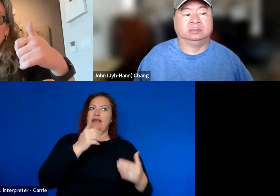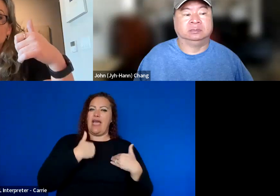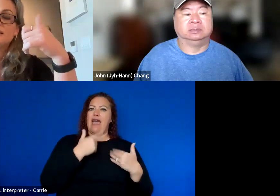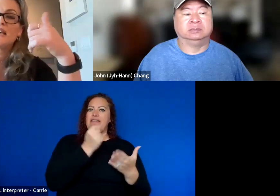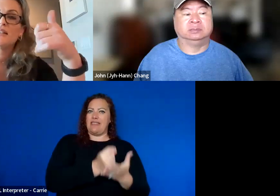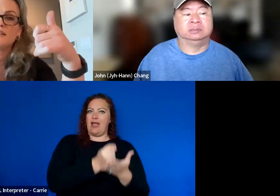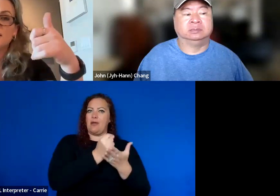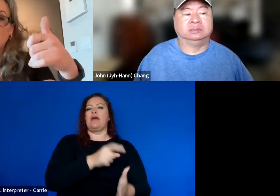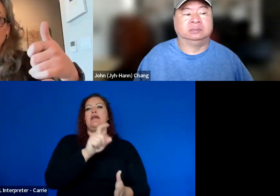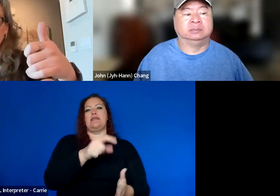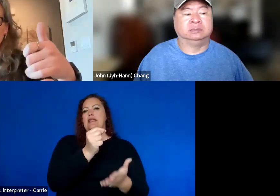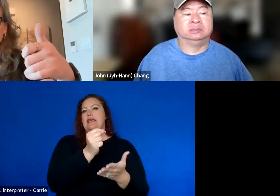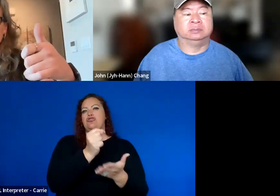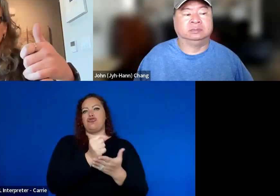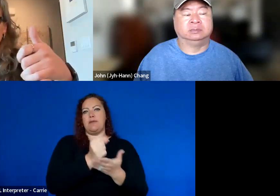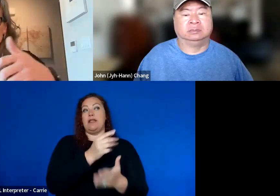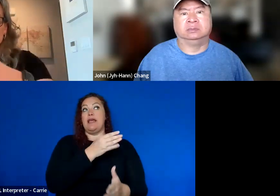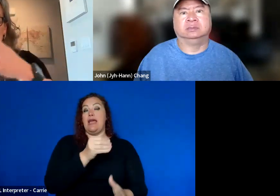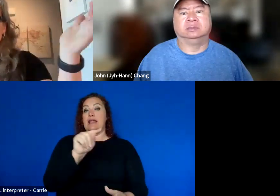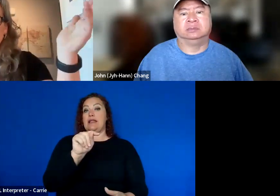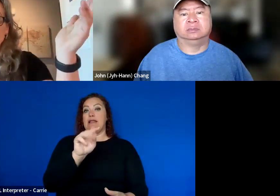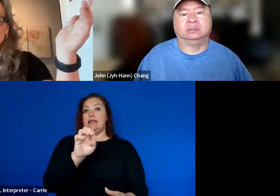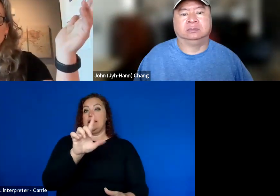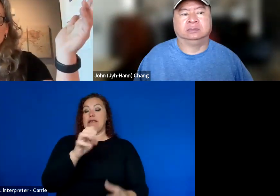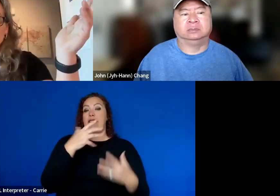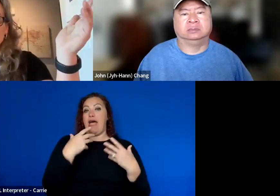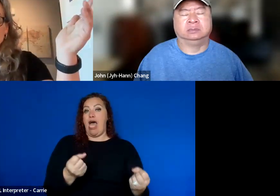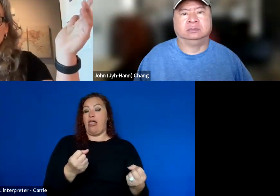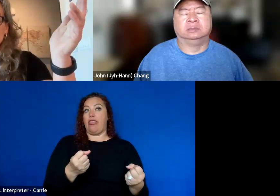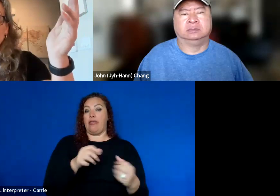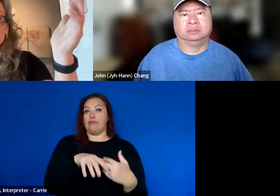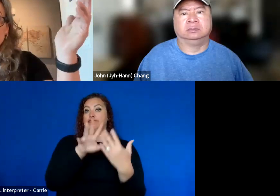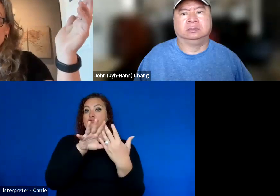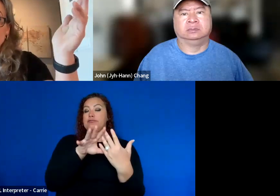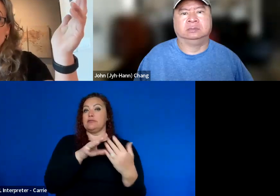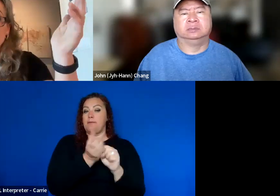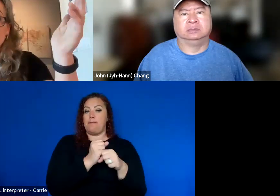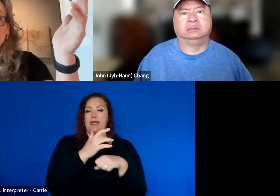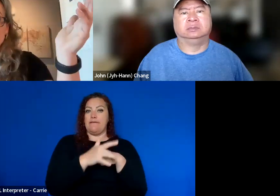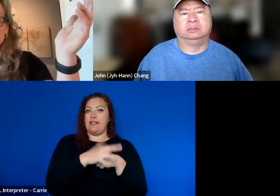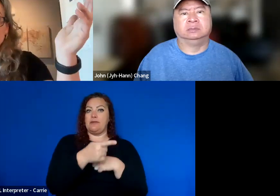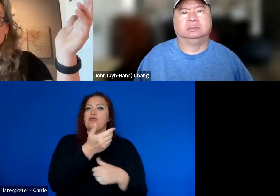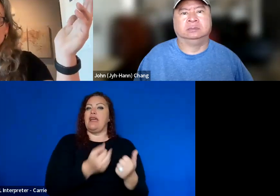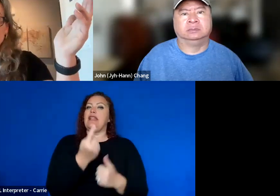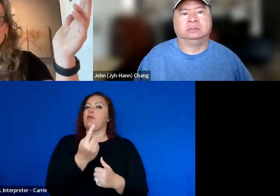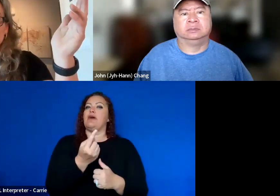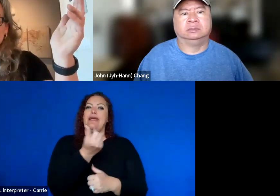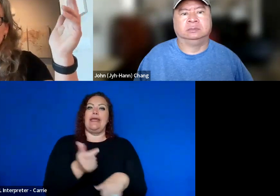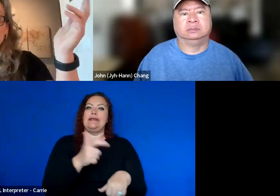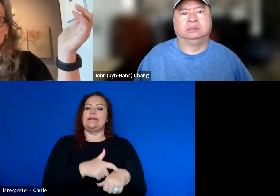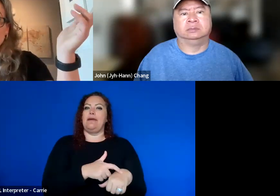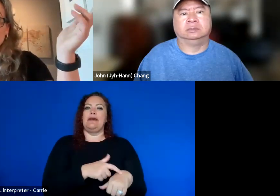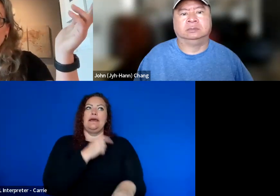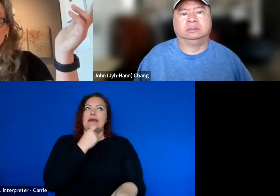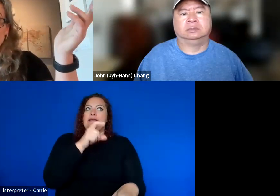treatment, and telehealth has made it available to anybody at any time. Doesn't even